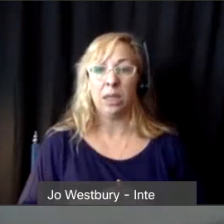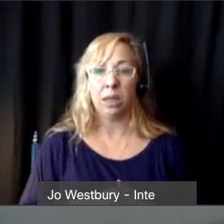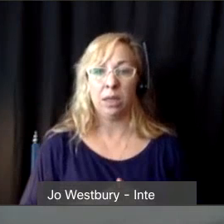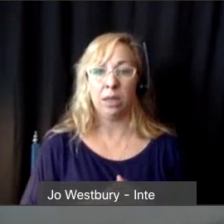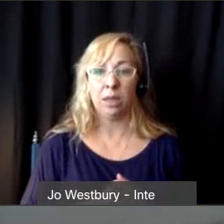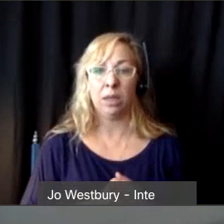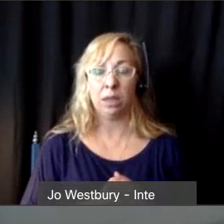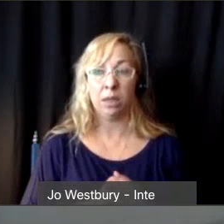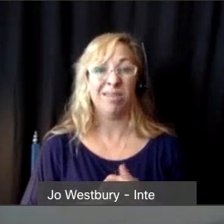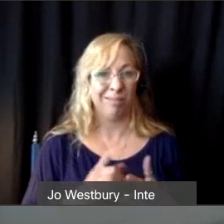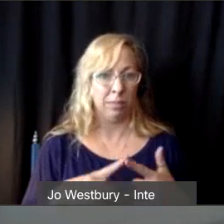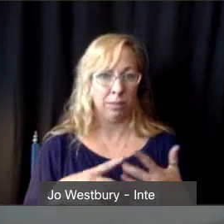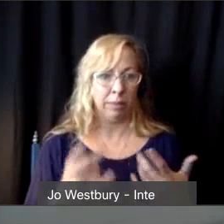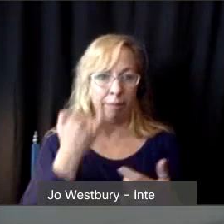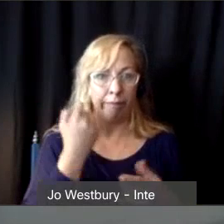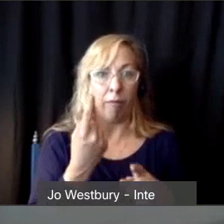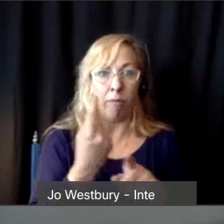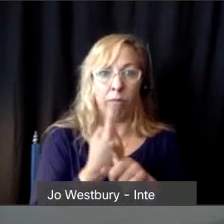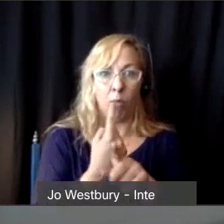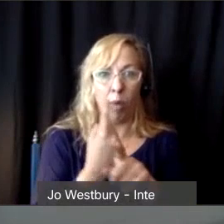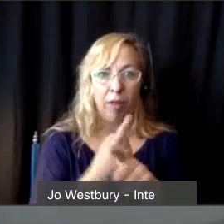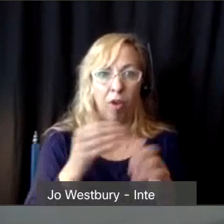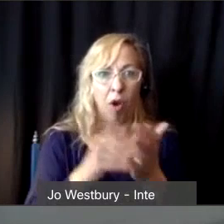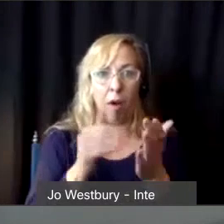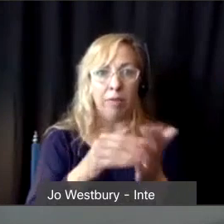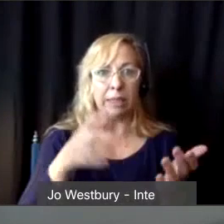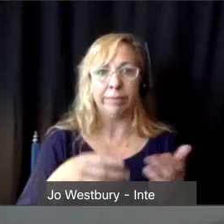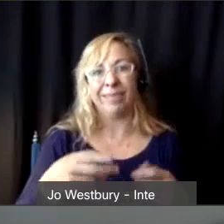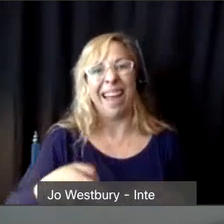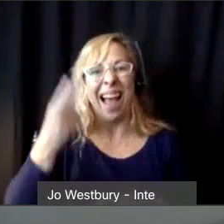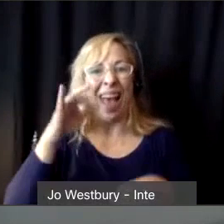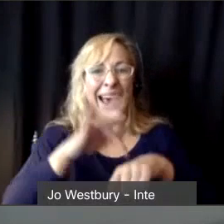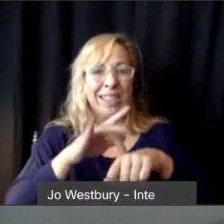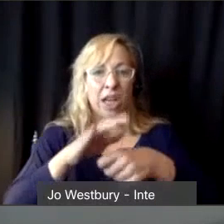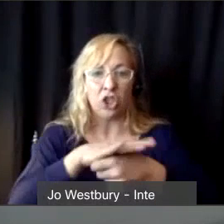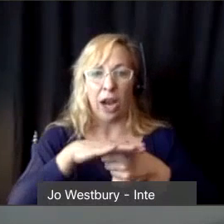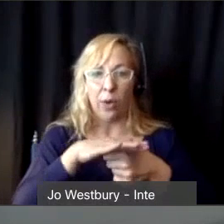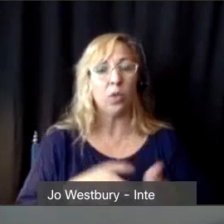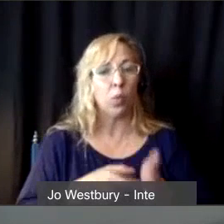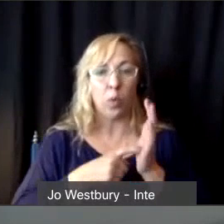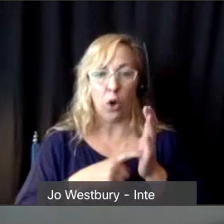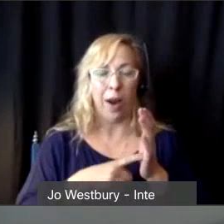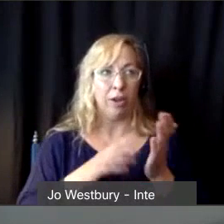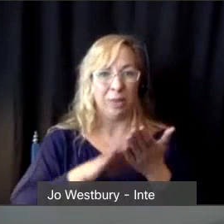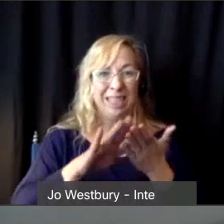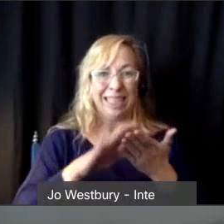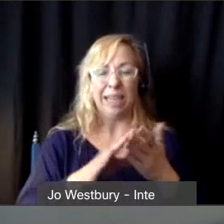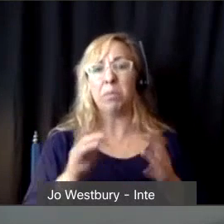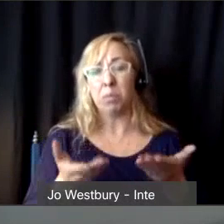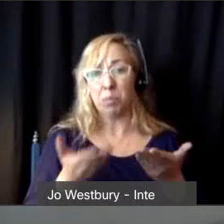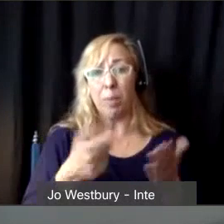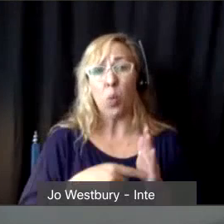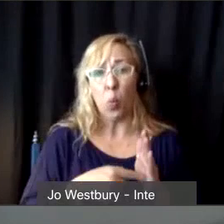And, they also have a reference in here. Those high touch areas ought to be cleaned at least once every shift